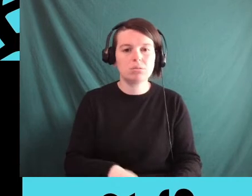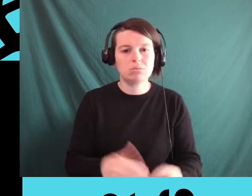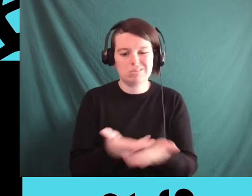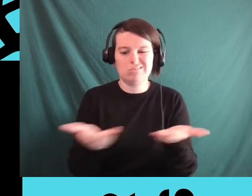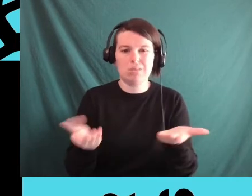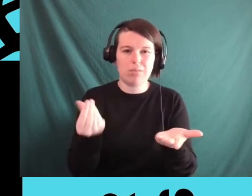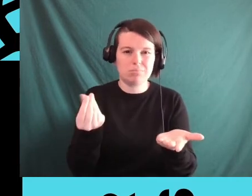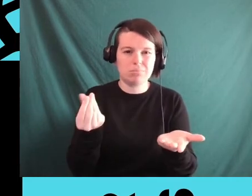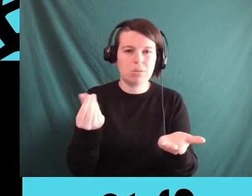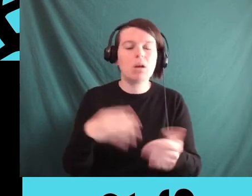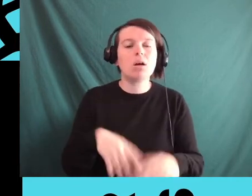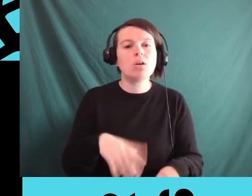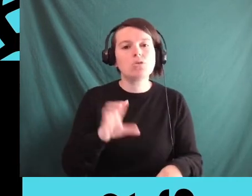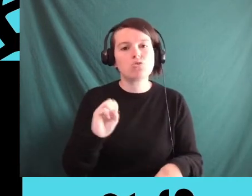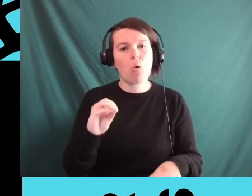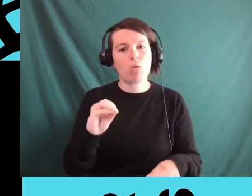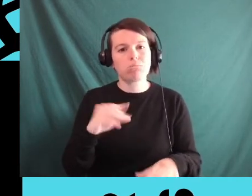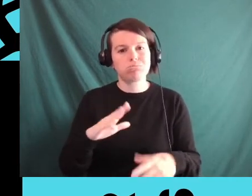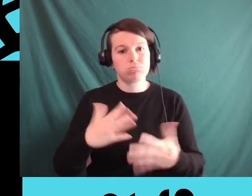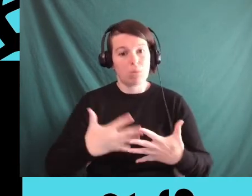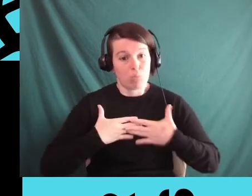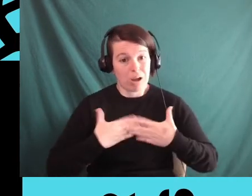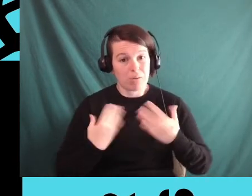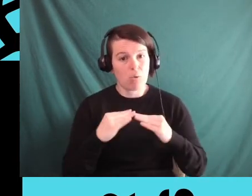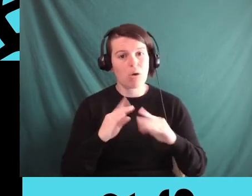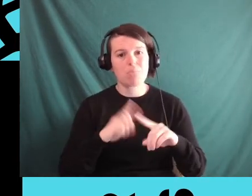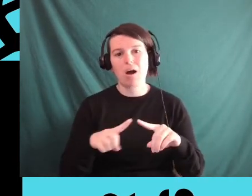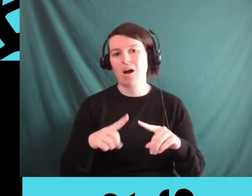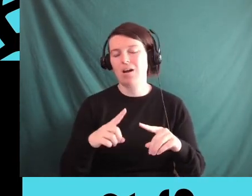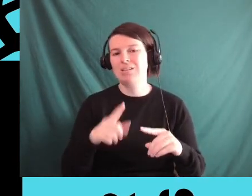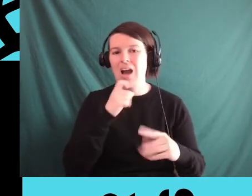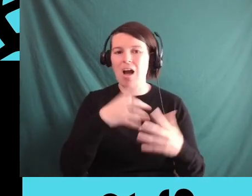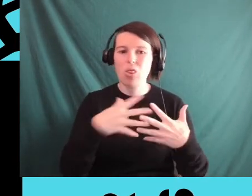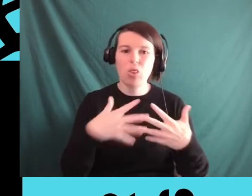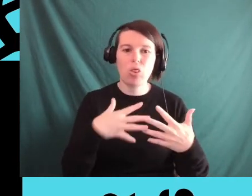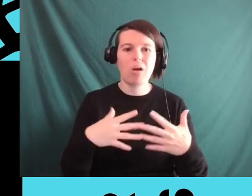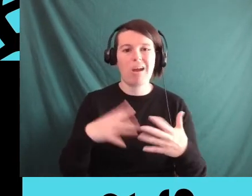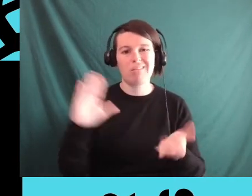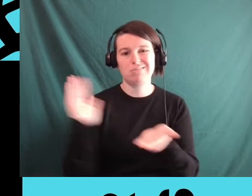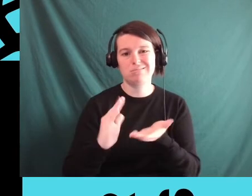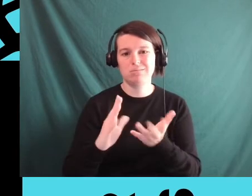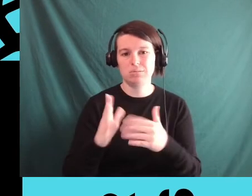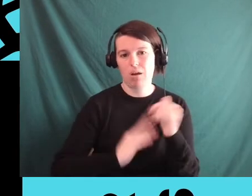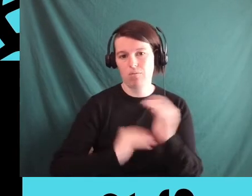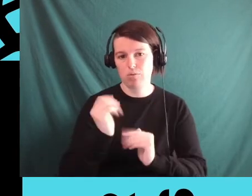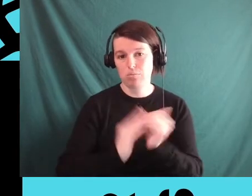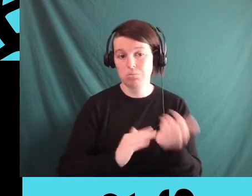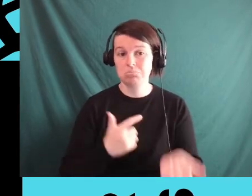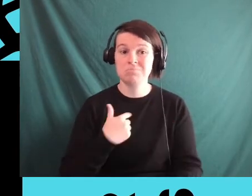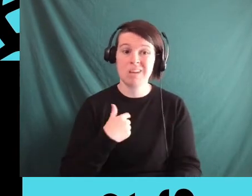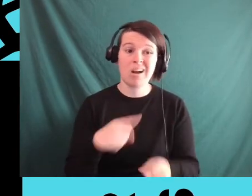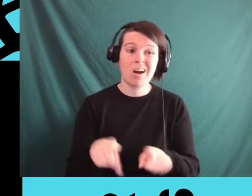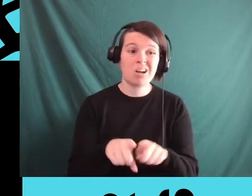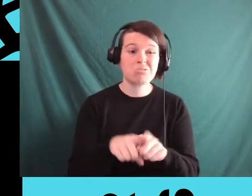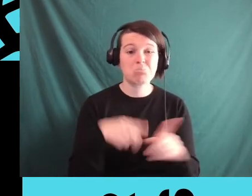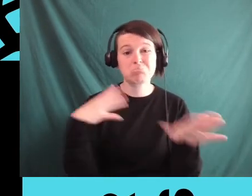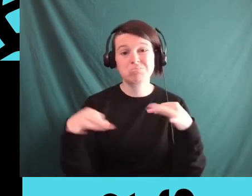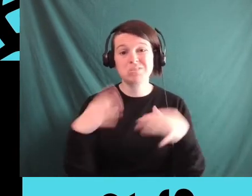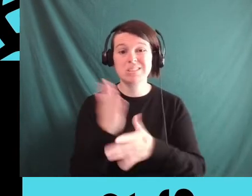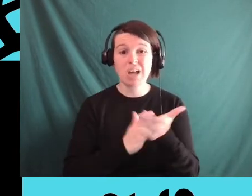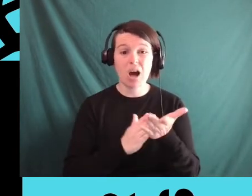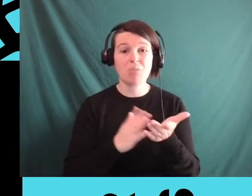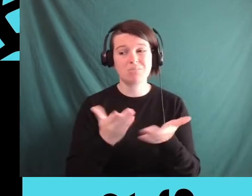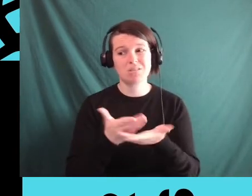it compresses more, but it's less breathable and less comfortable, in my opinion. I would even describe some of the material on some